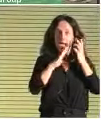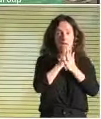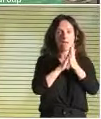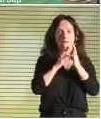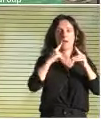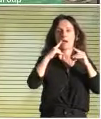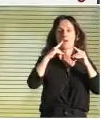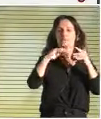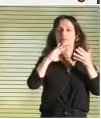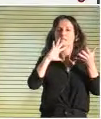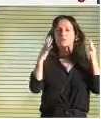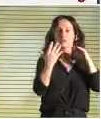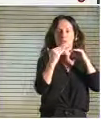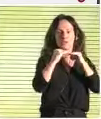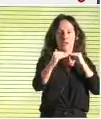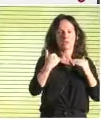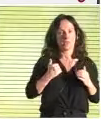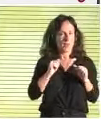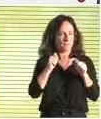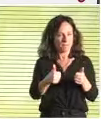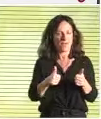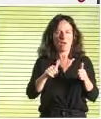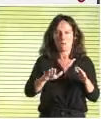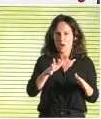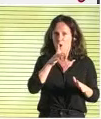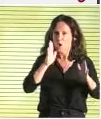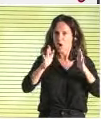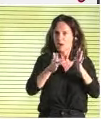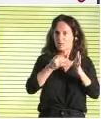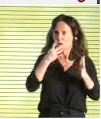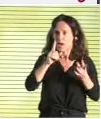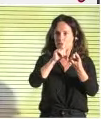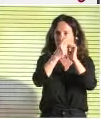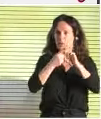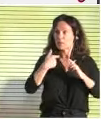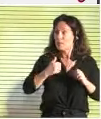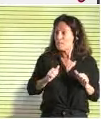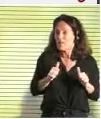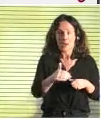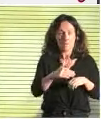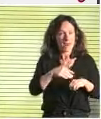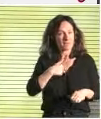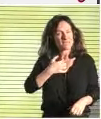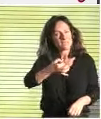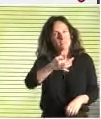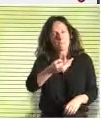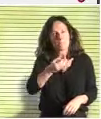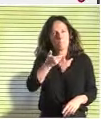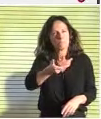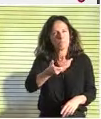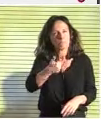show action. So let me start. That's always very important for me when we are talking